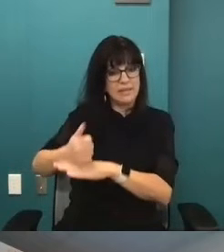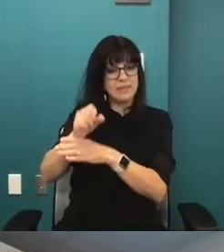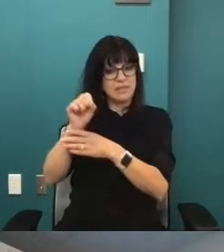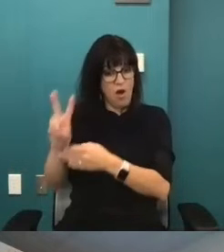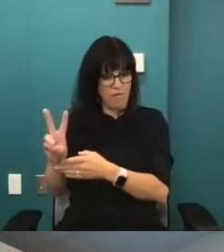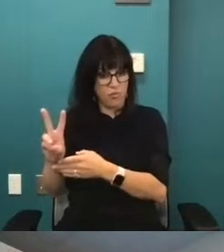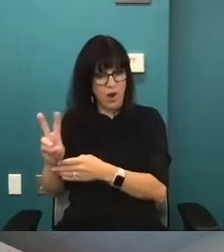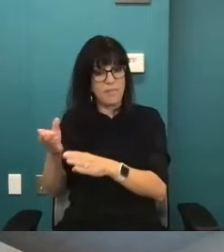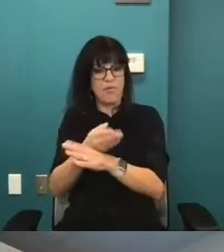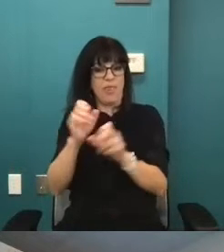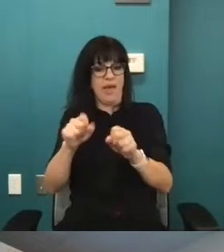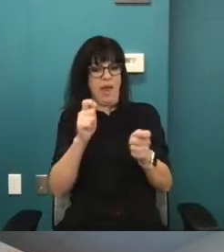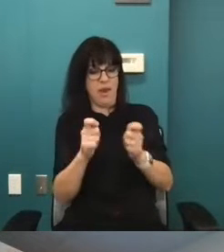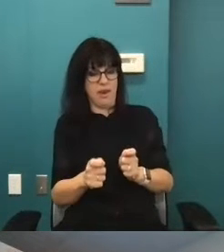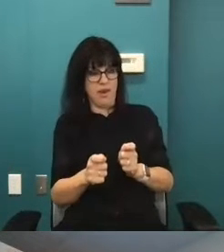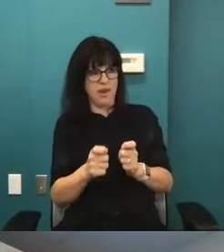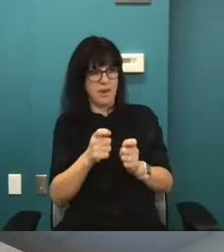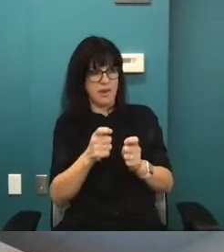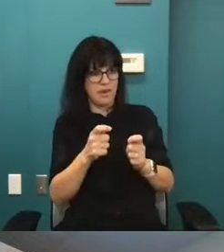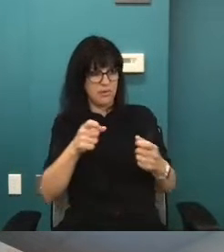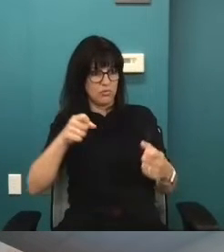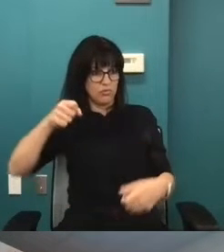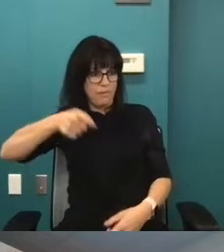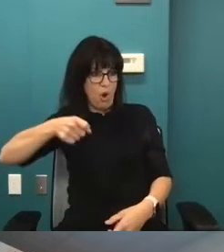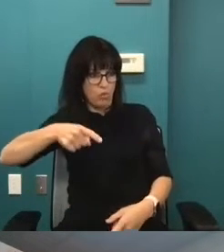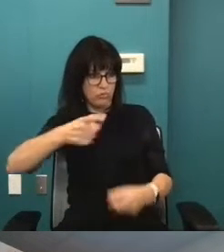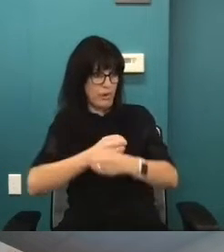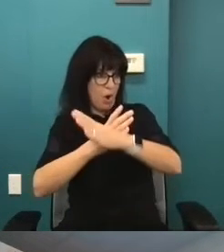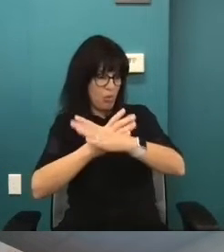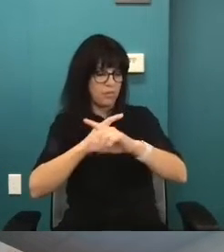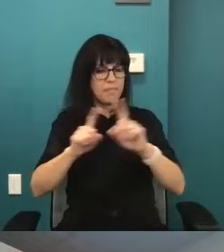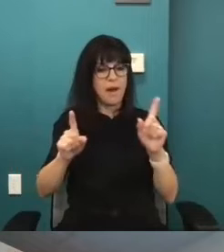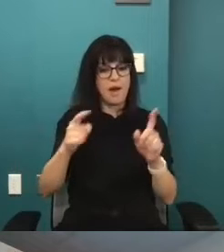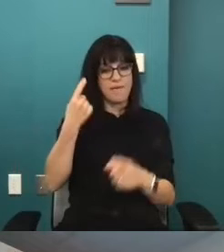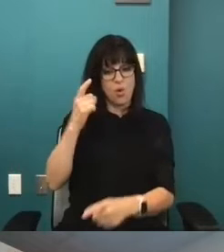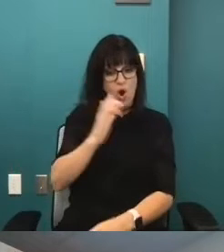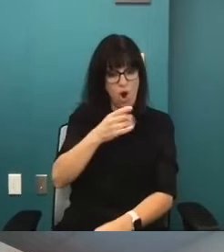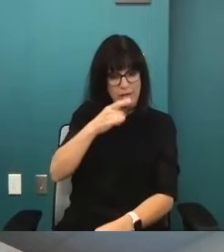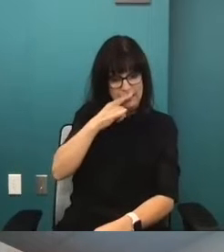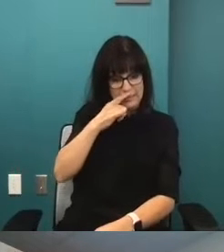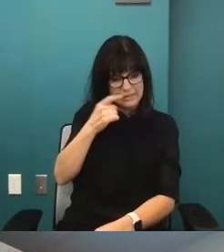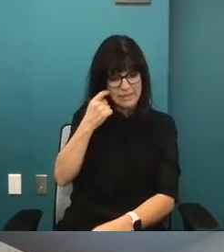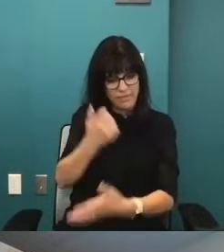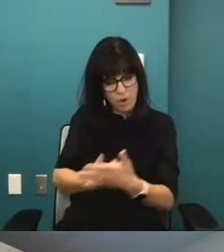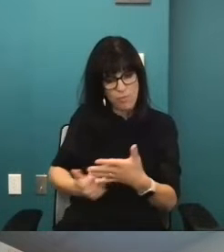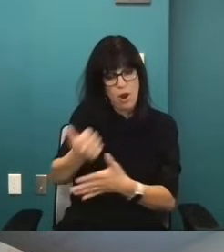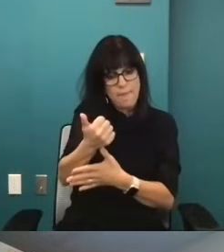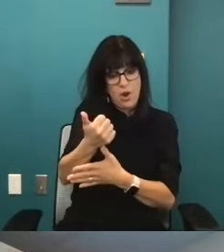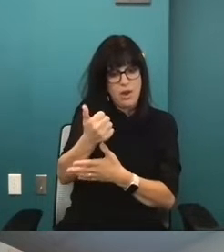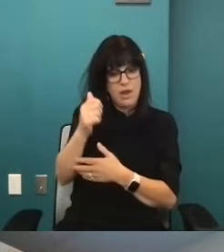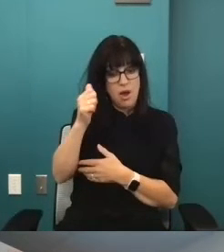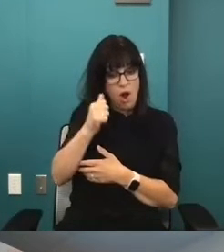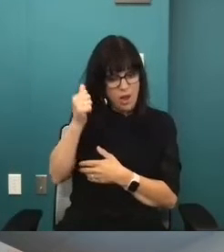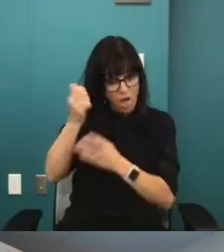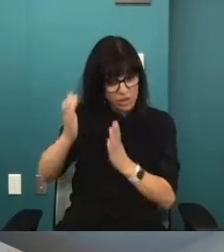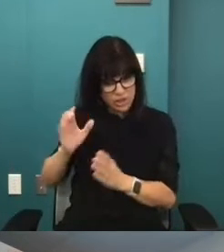the hearing aids remotely. That means if somebody else, so like for our kids, if their primary audiologist was Sarah, who was just